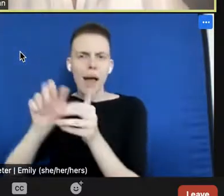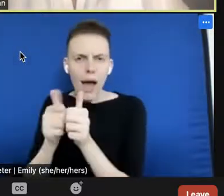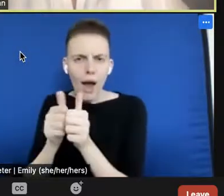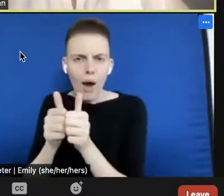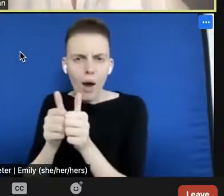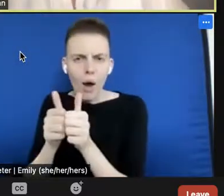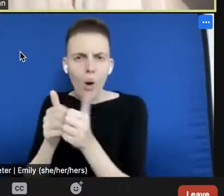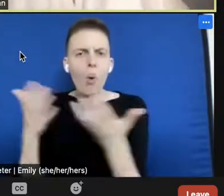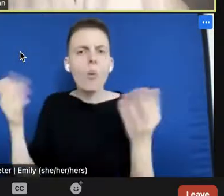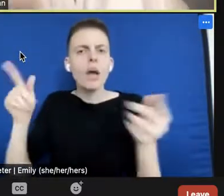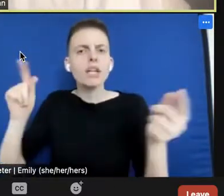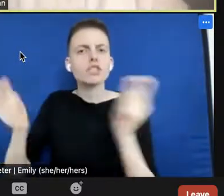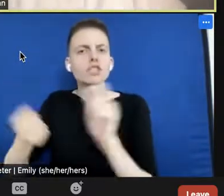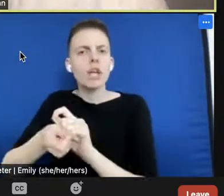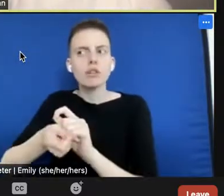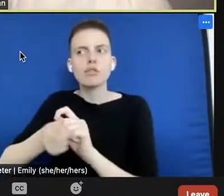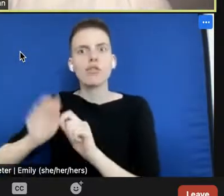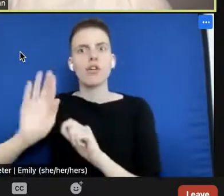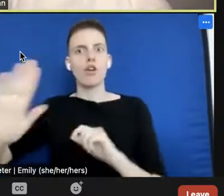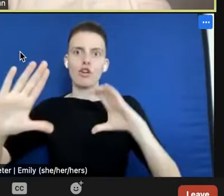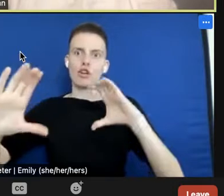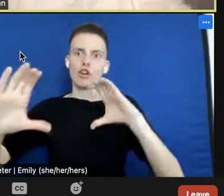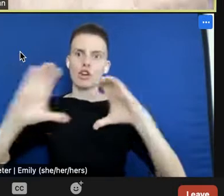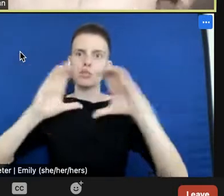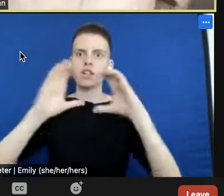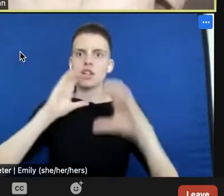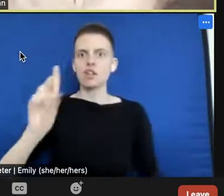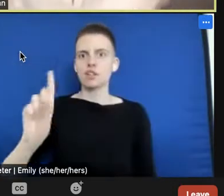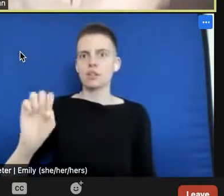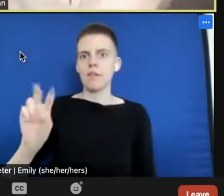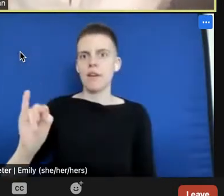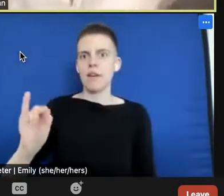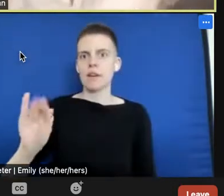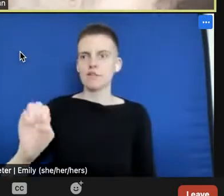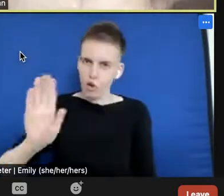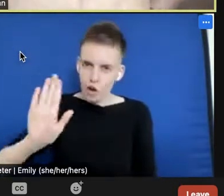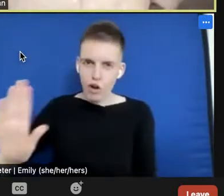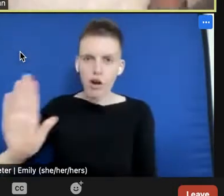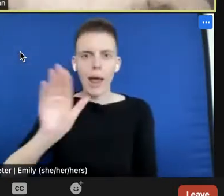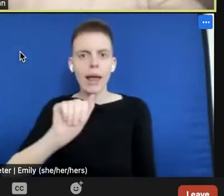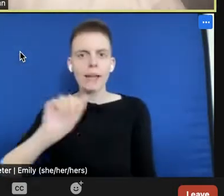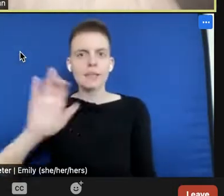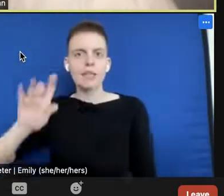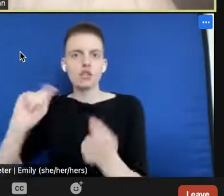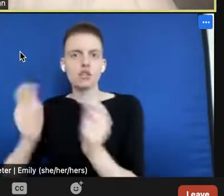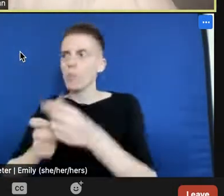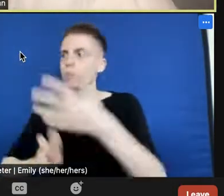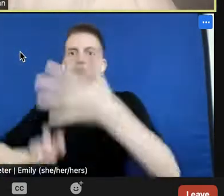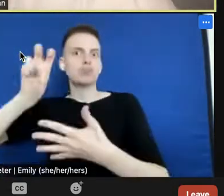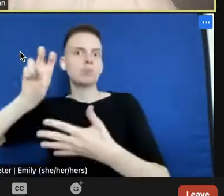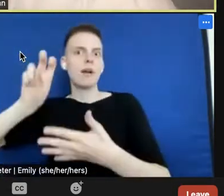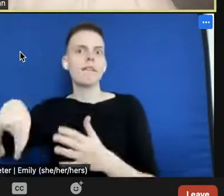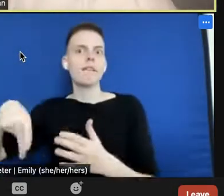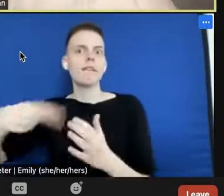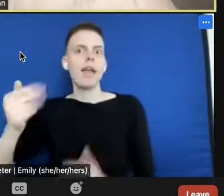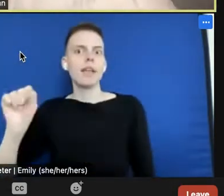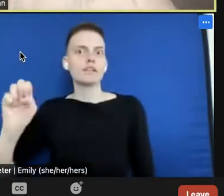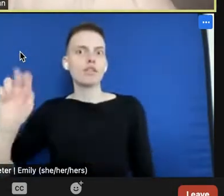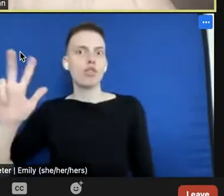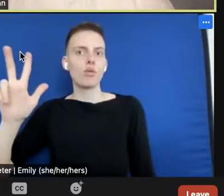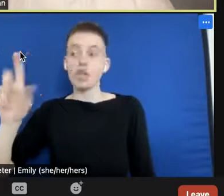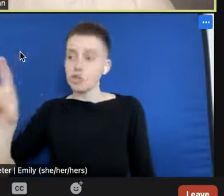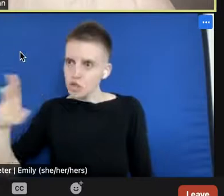changed for her was her communication device, was her AAC. And she uses it, and she needs it, and she